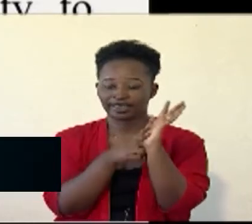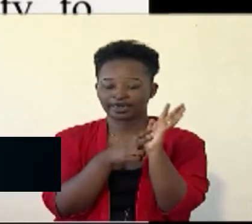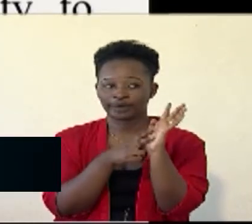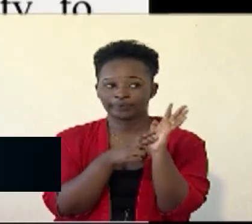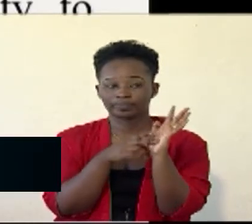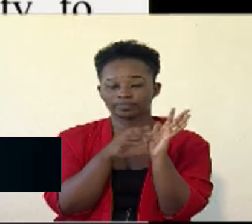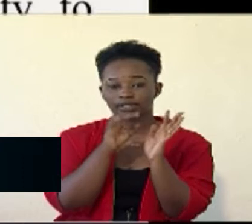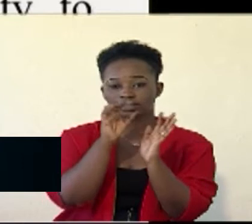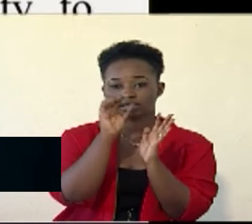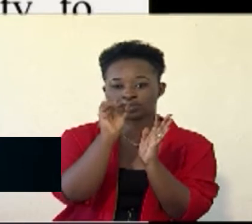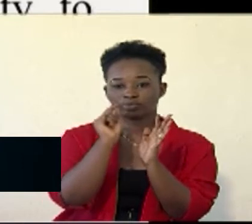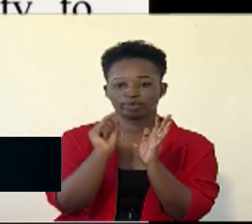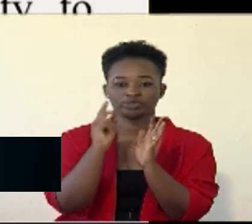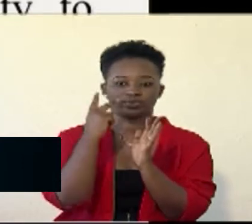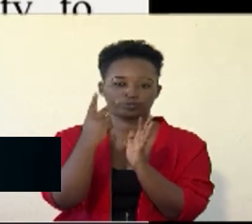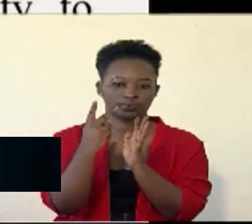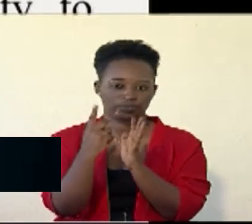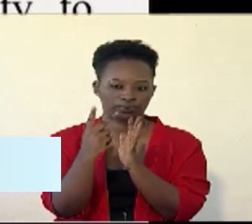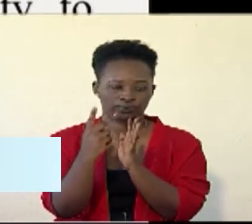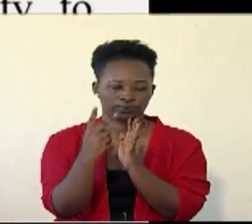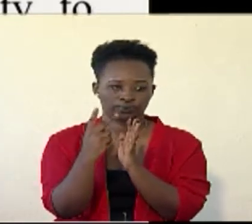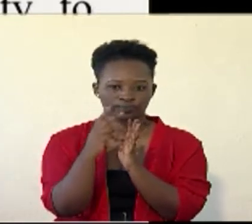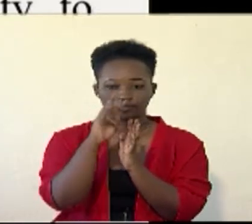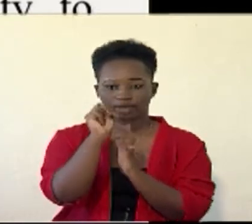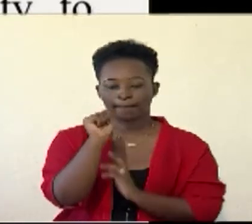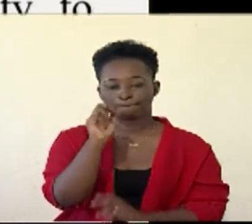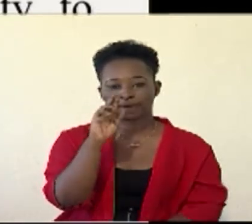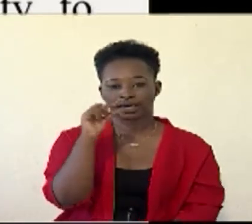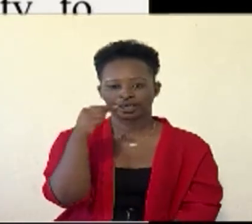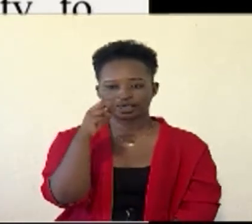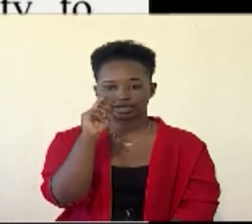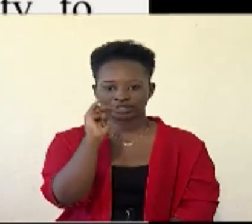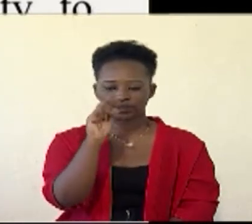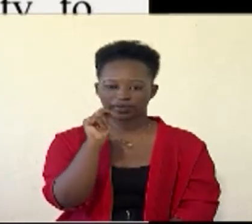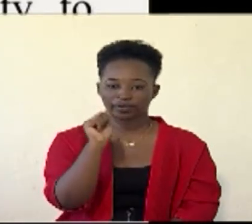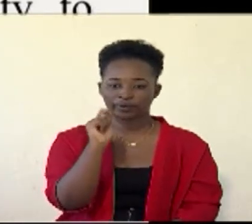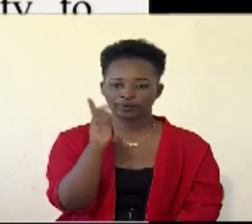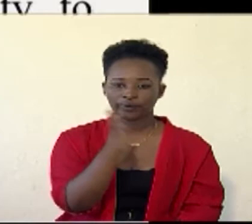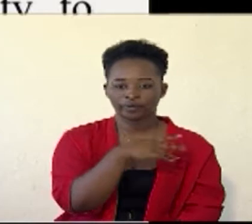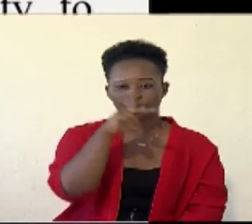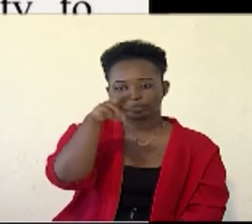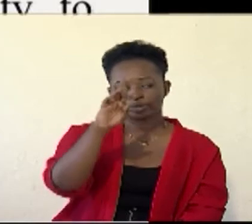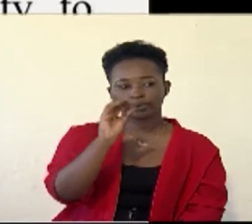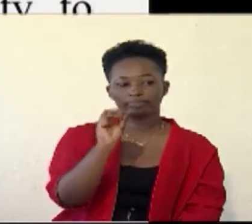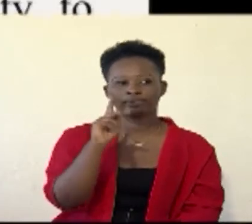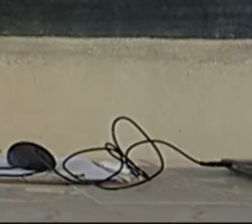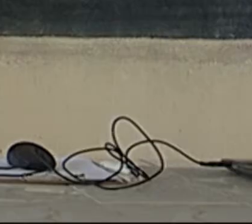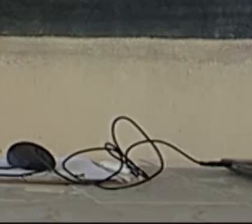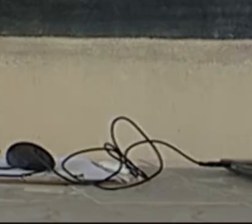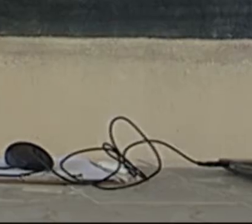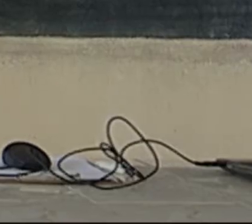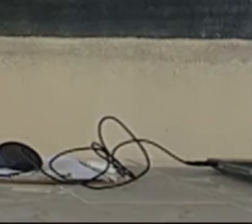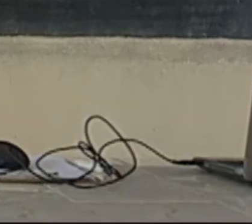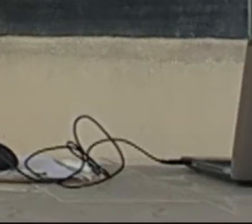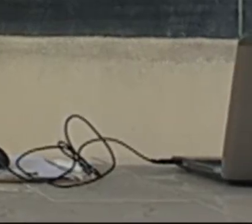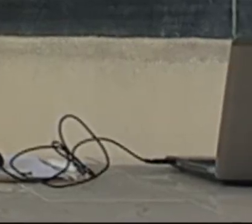to save as 0.2. Marginal propensity to save is 0.2. We are not